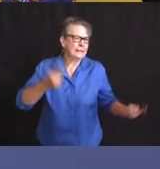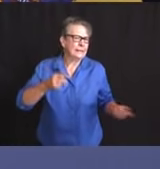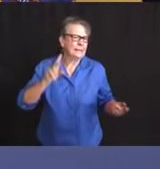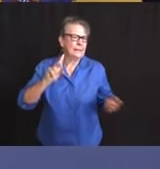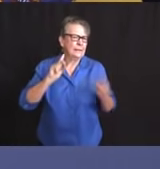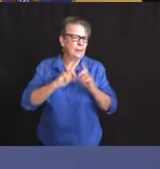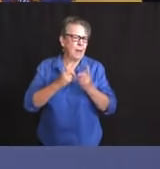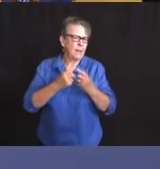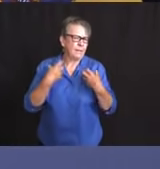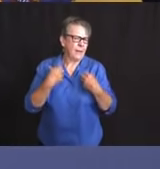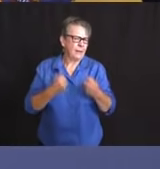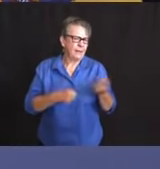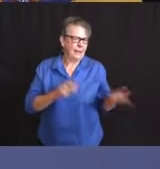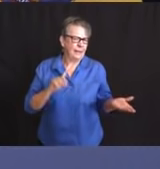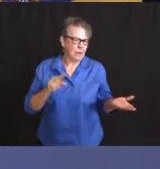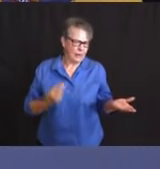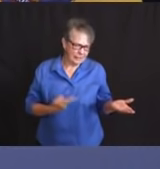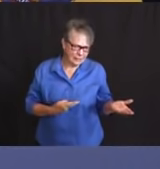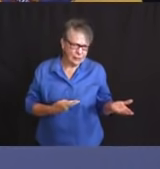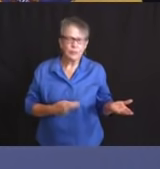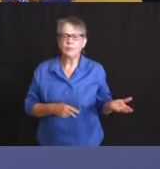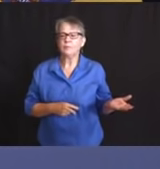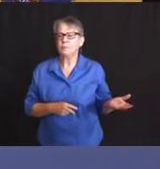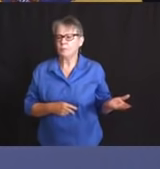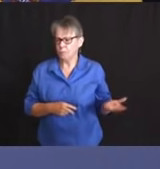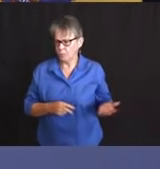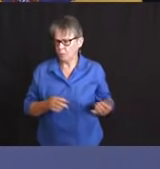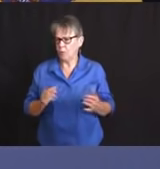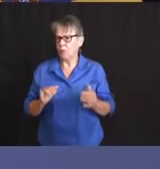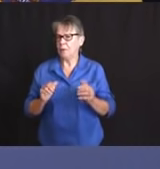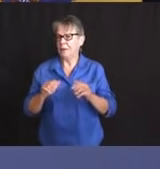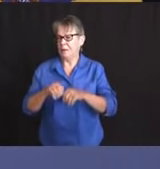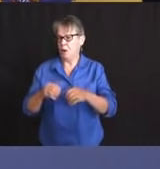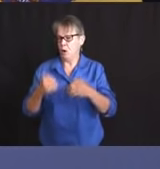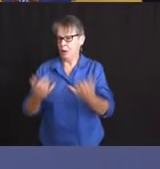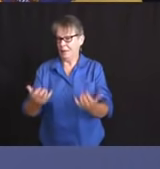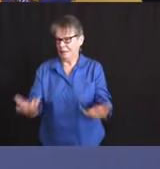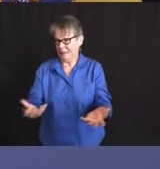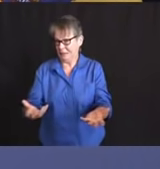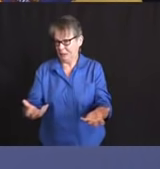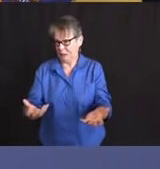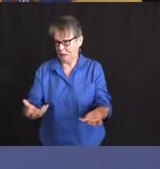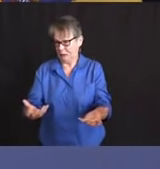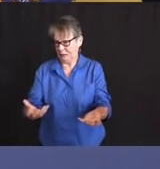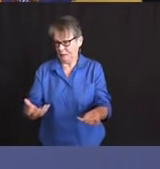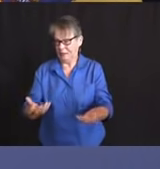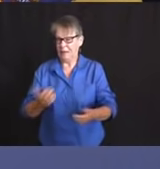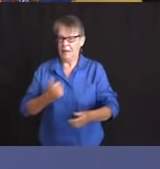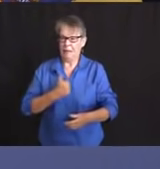Persicelli. We also have in the audience today, Ed, forgive me, the Department of Health's